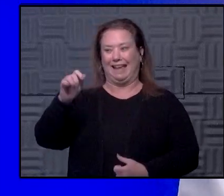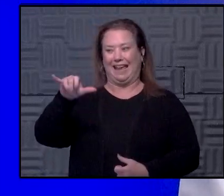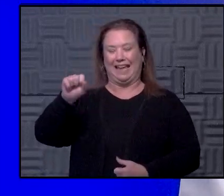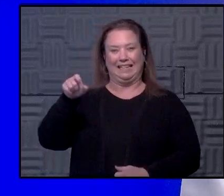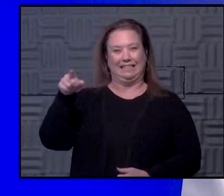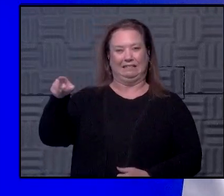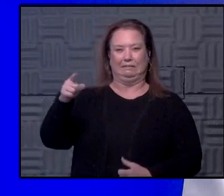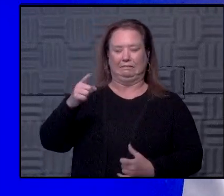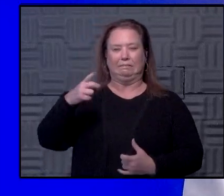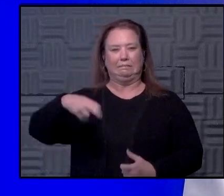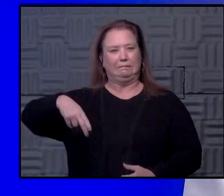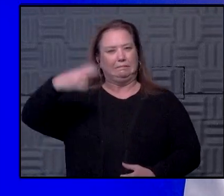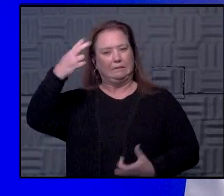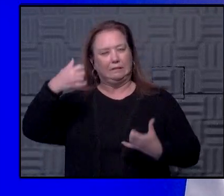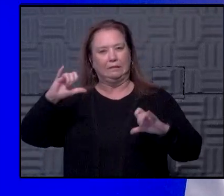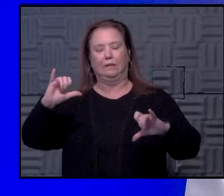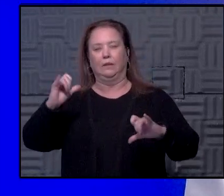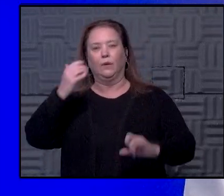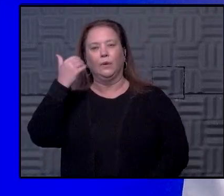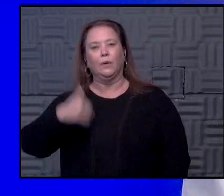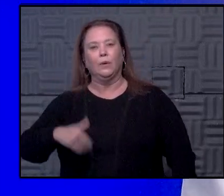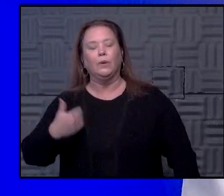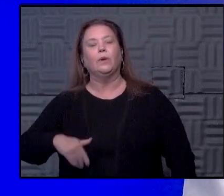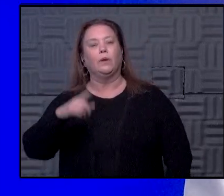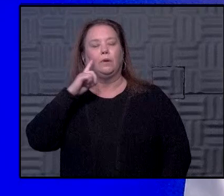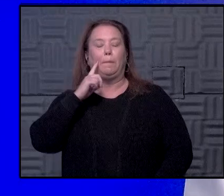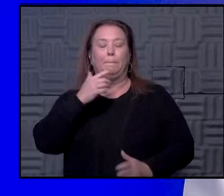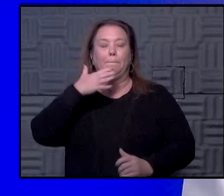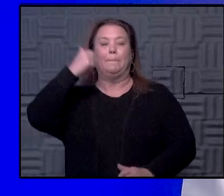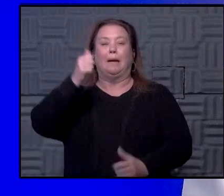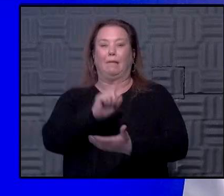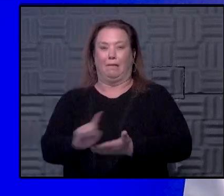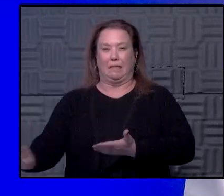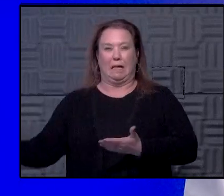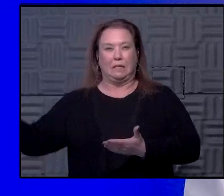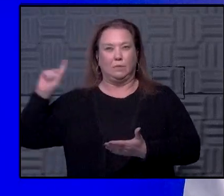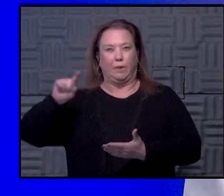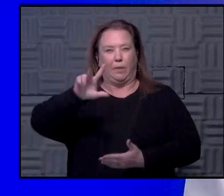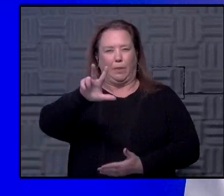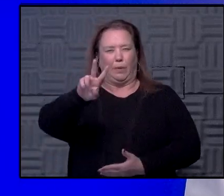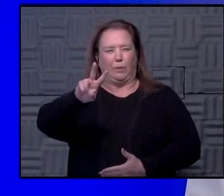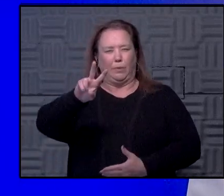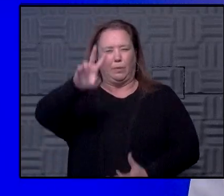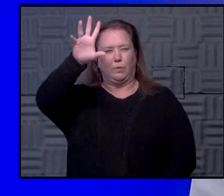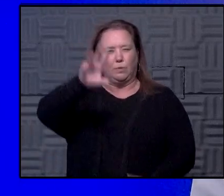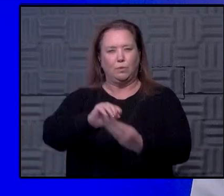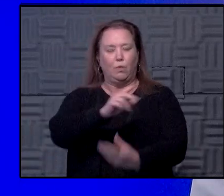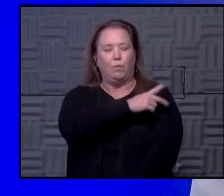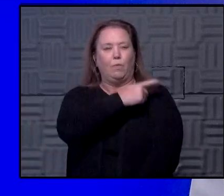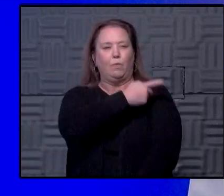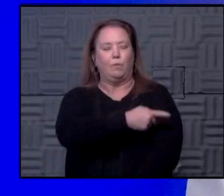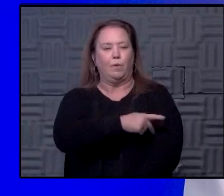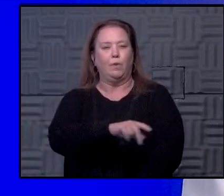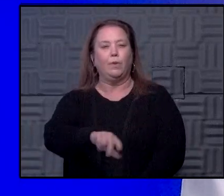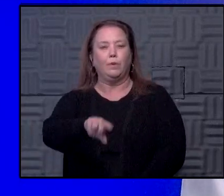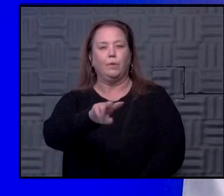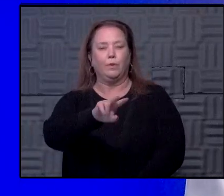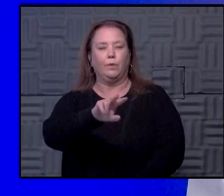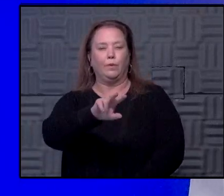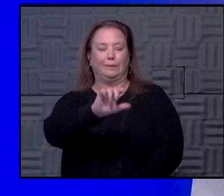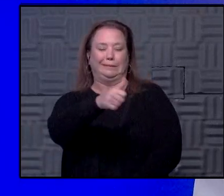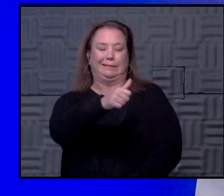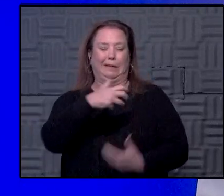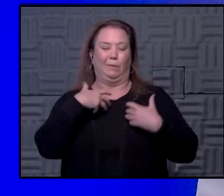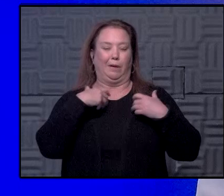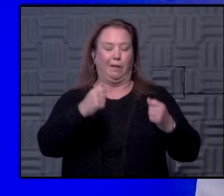still high, but a lot better than they were a week ago. So 32 total patients, 22 of those are active, and then they have 10 in